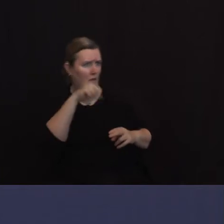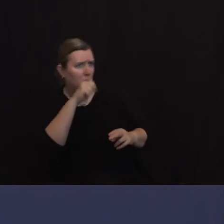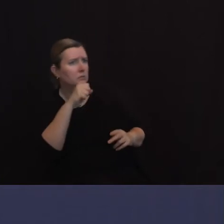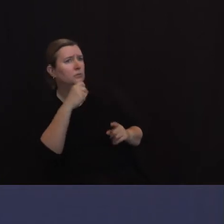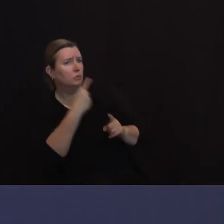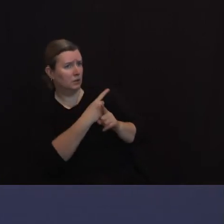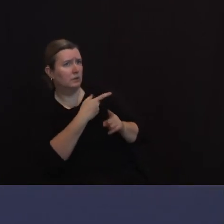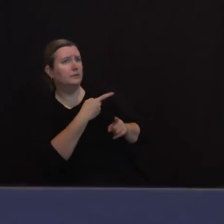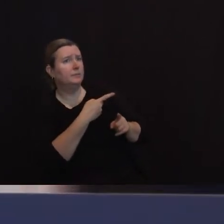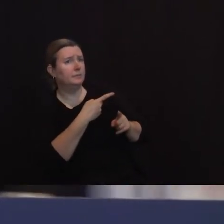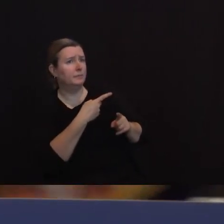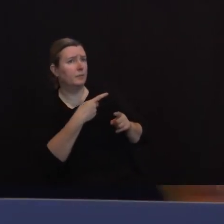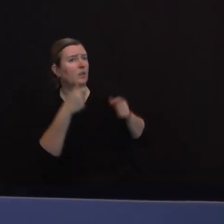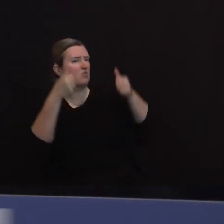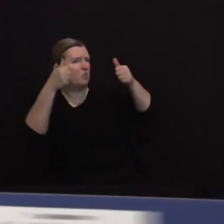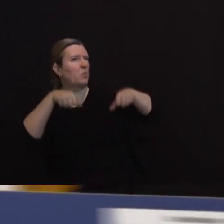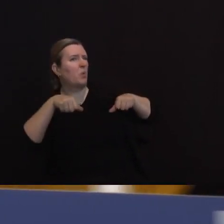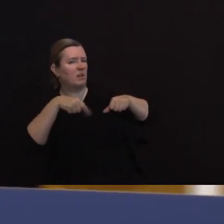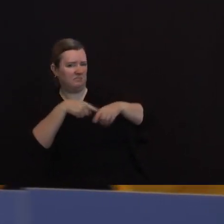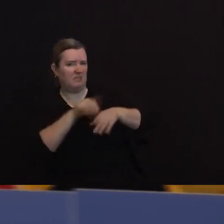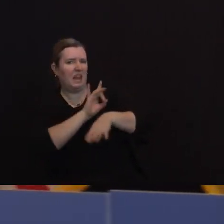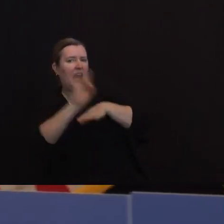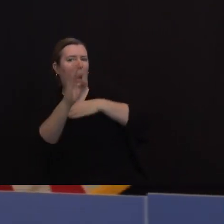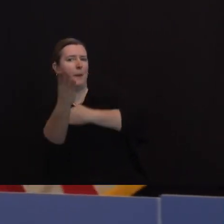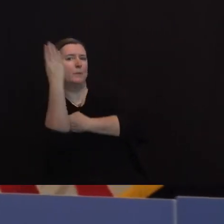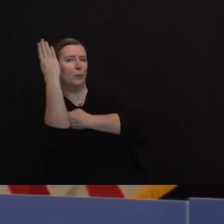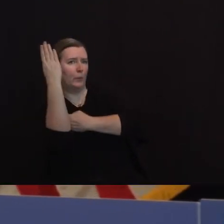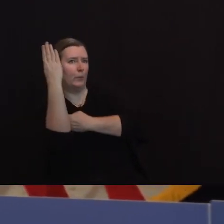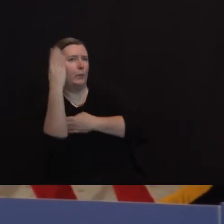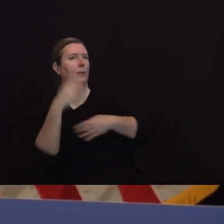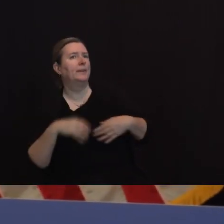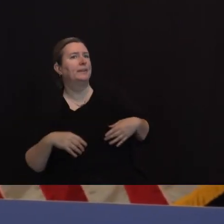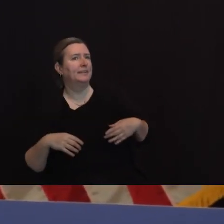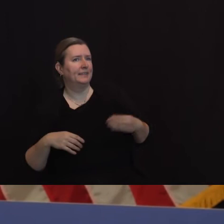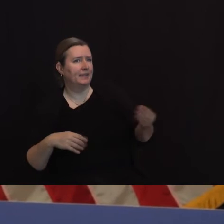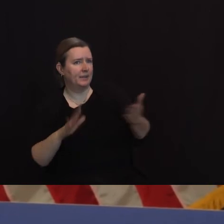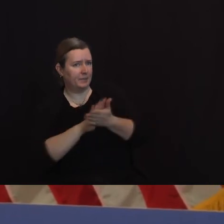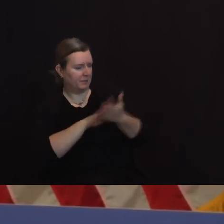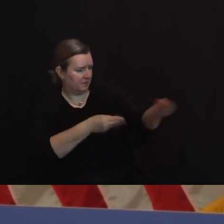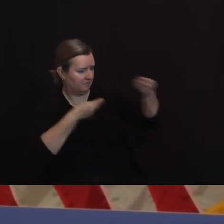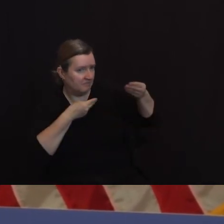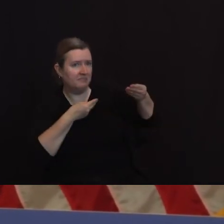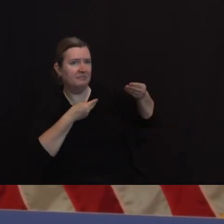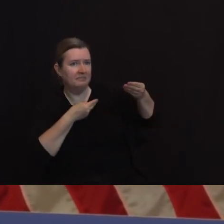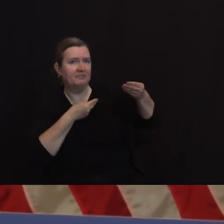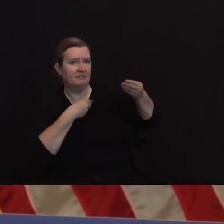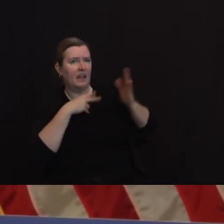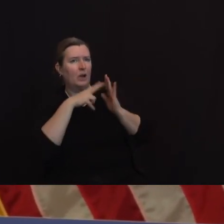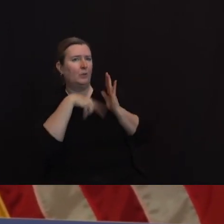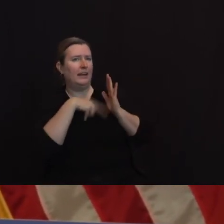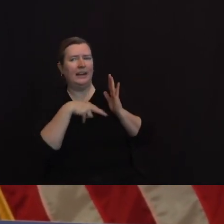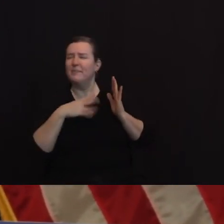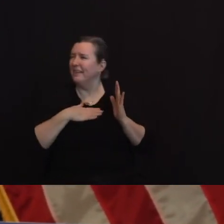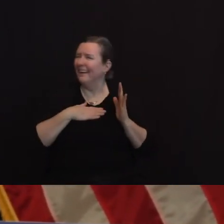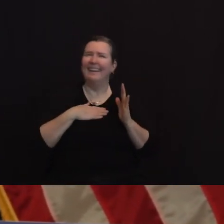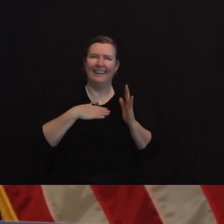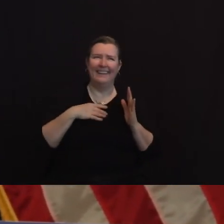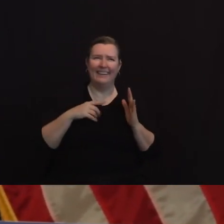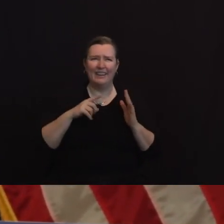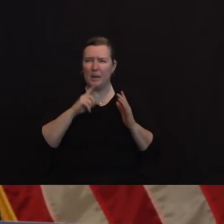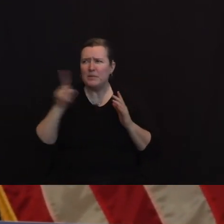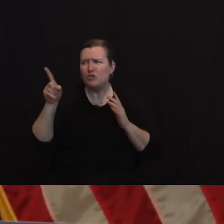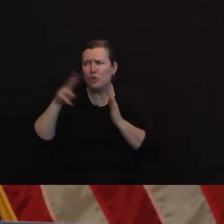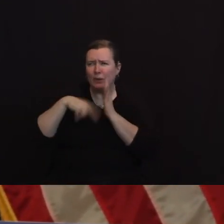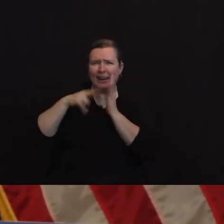I had this is a printout of the FDA review. Yeah, I already read my version. I'm sure you did. Yeah, it's quite detailed.